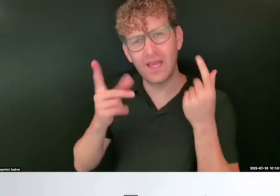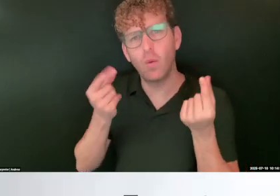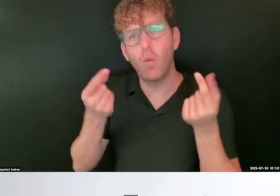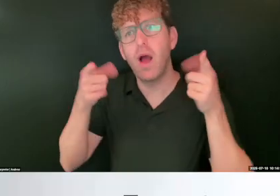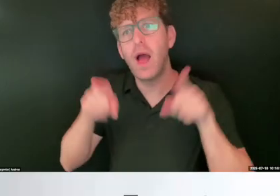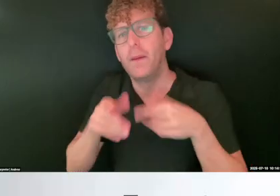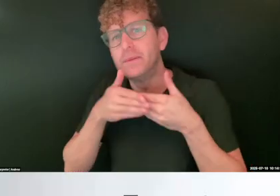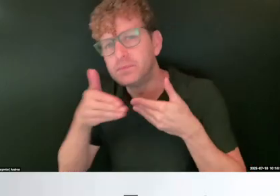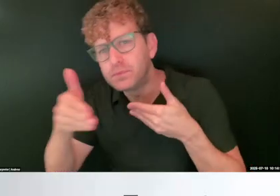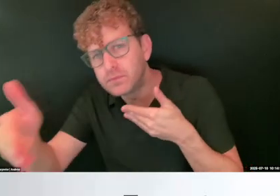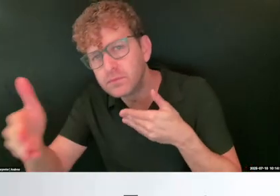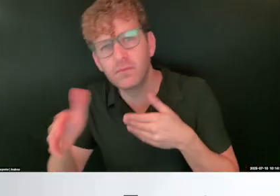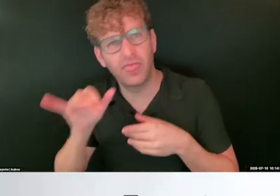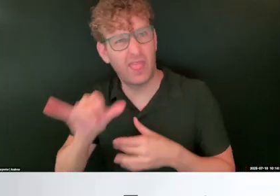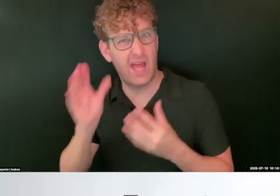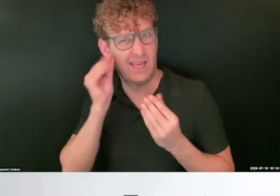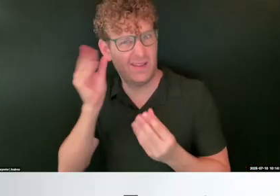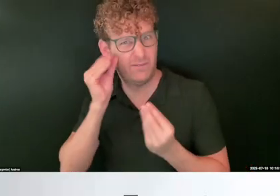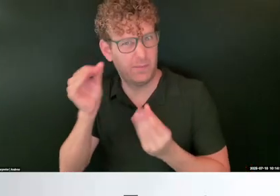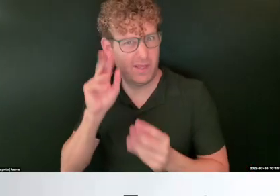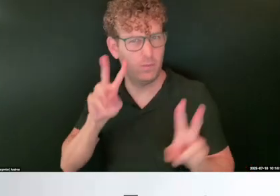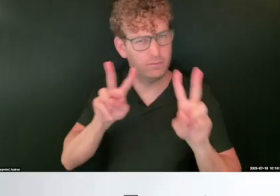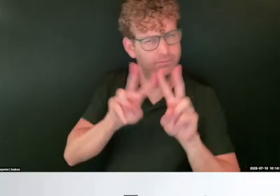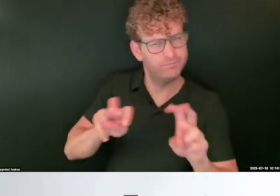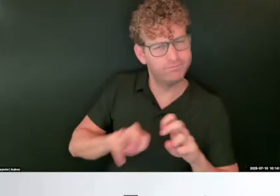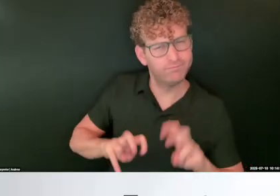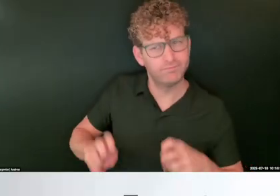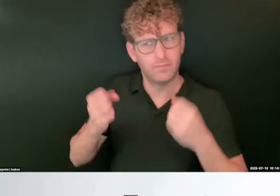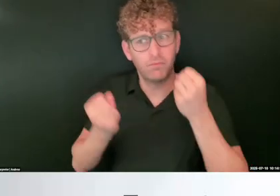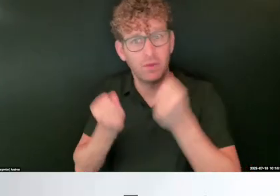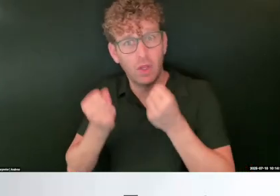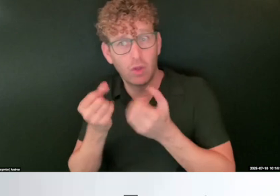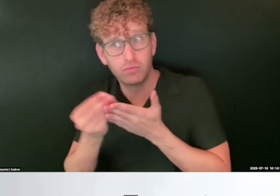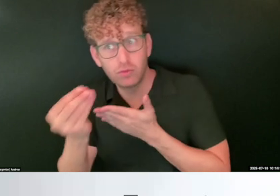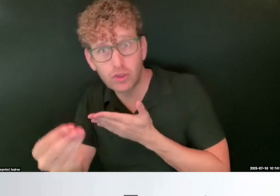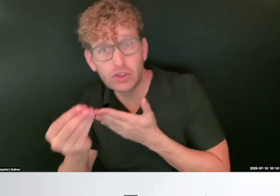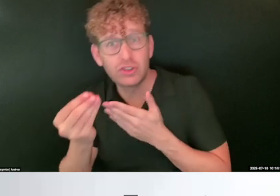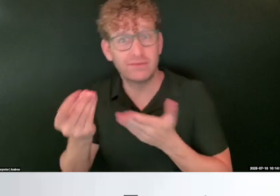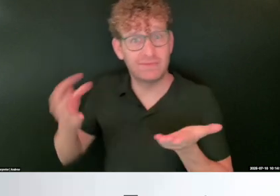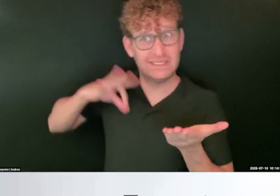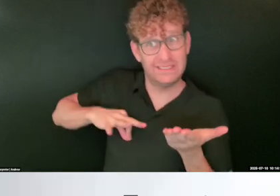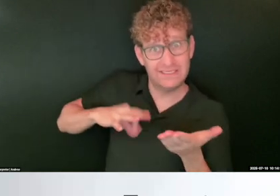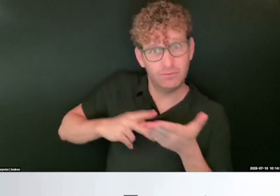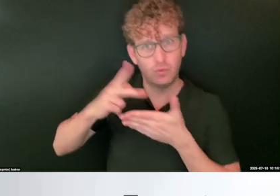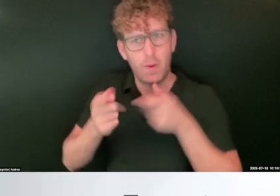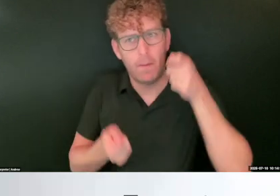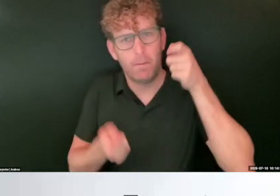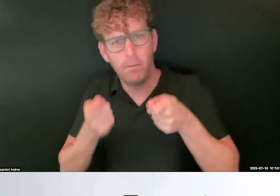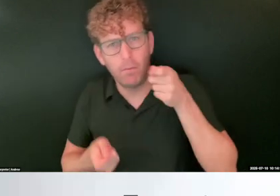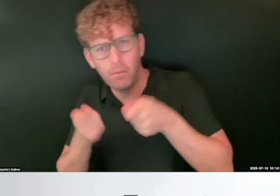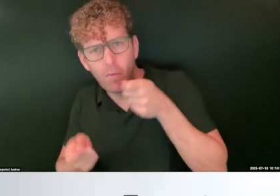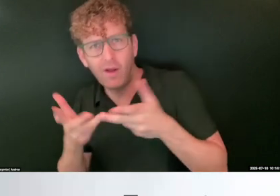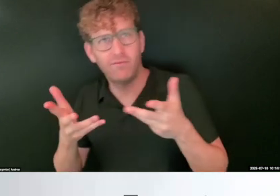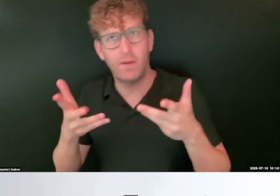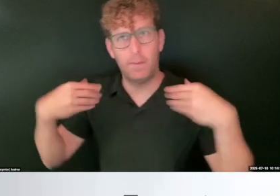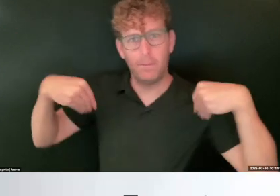to assess how our vehicle purchase incentive programs could be modified based on changes in market conditions and a shift